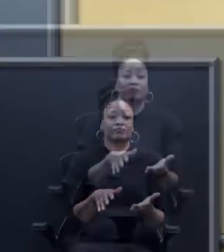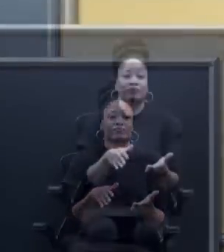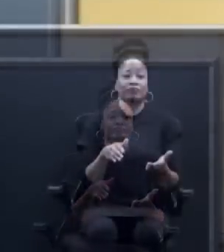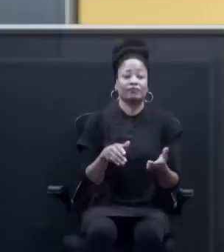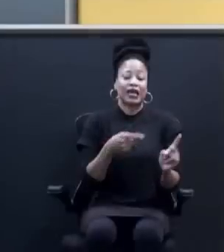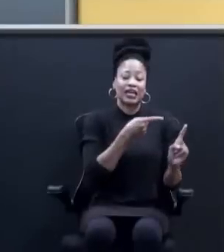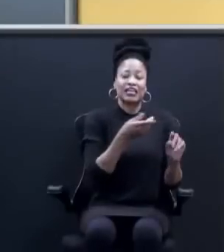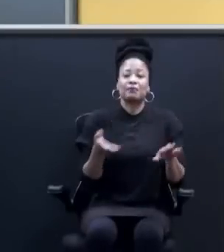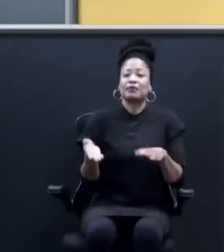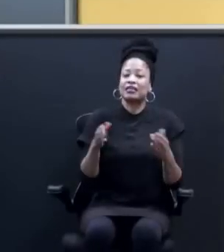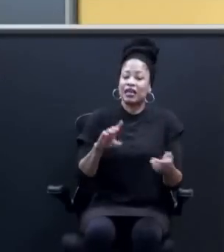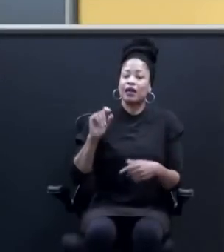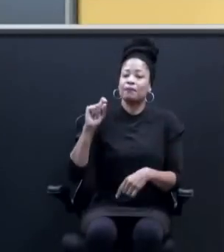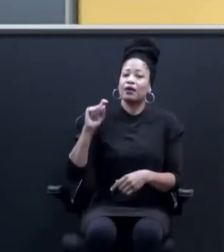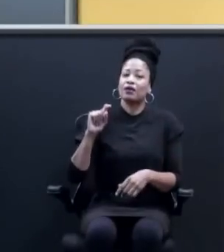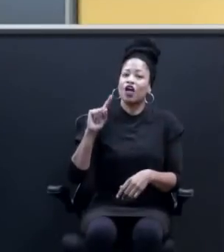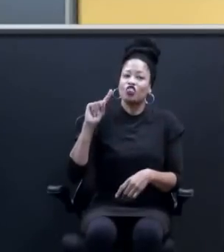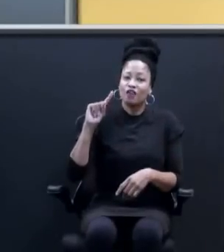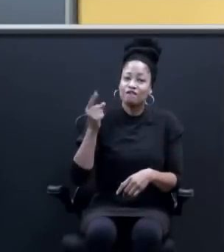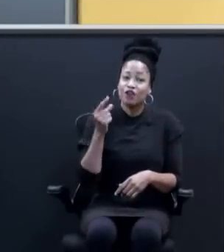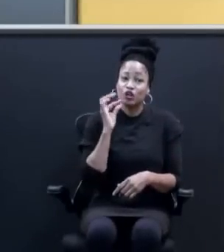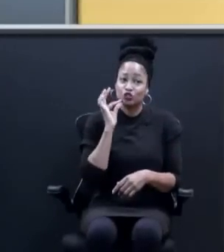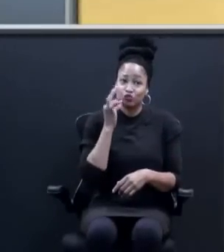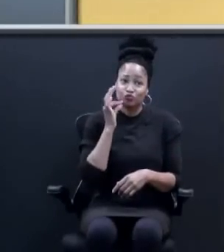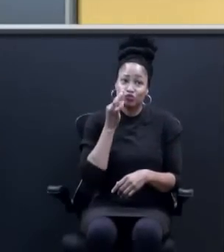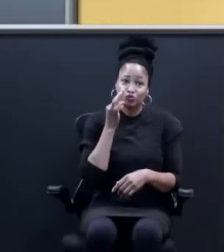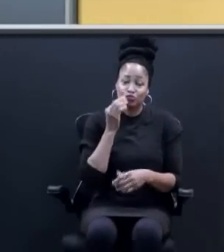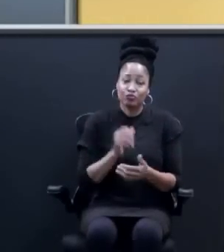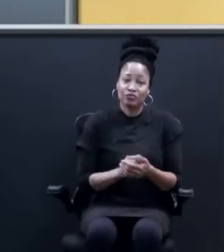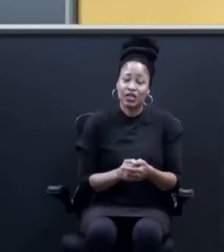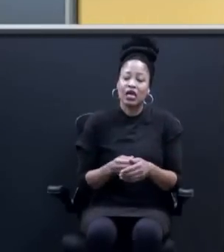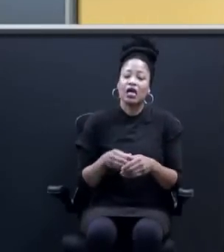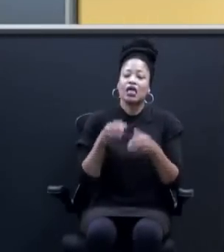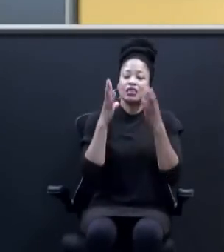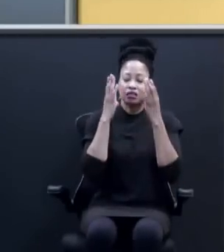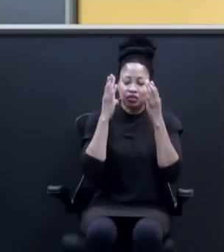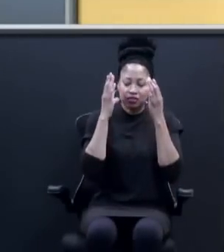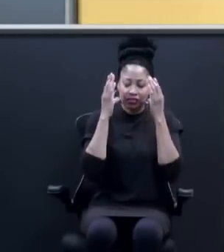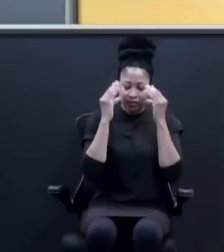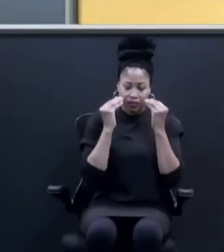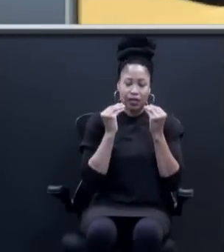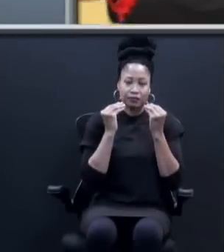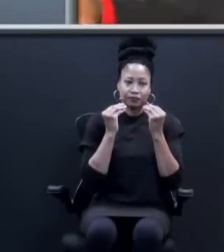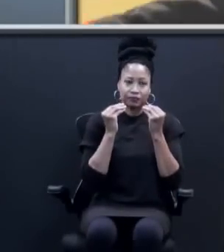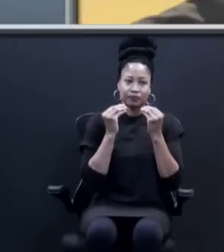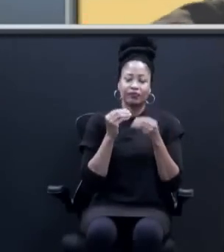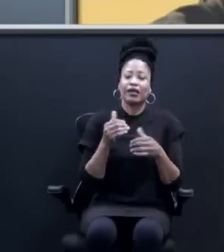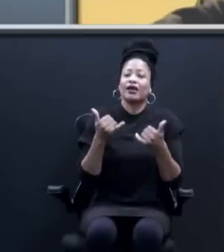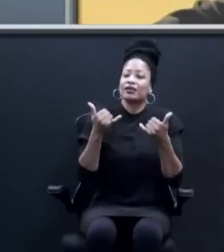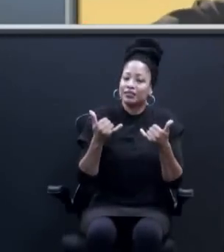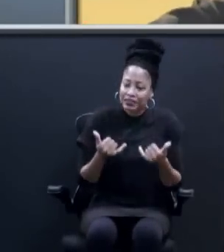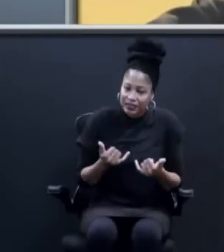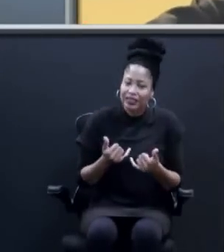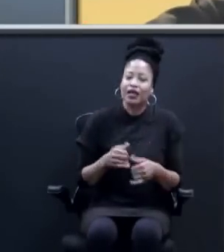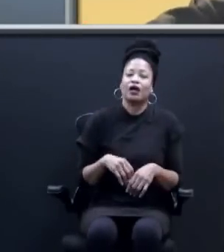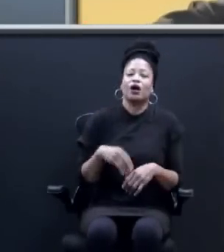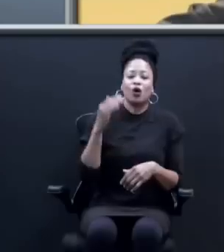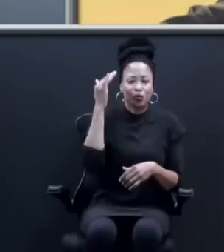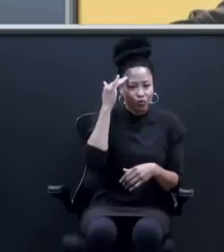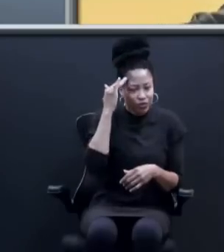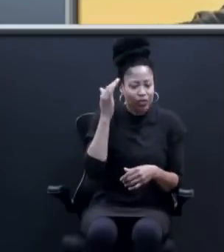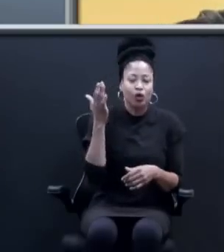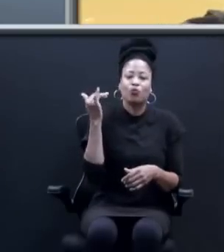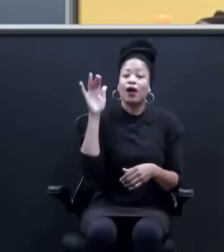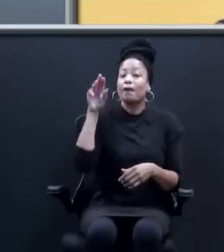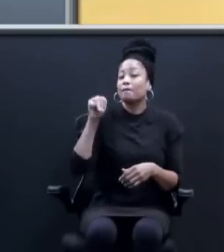The firstfruits of them that slept. So now we know then why Mary couldn't touch him. Because